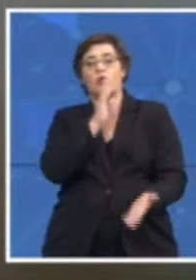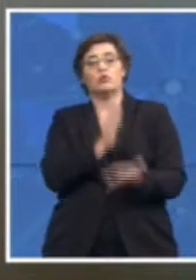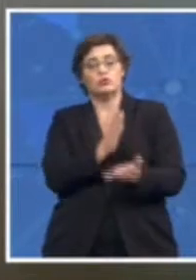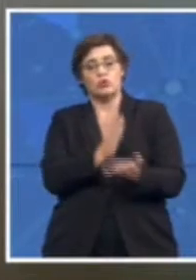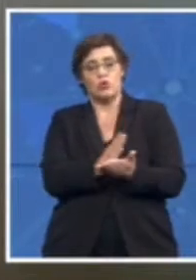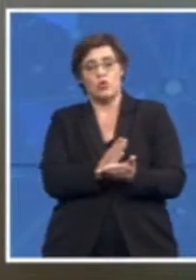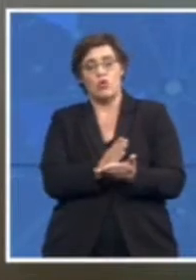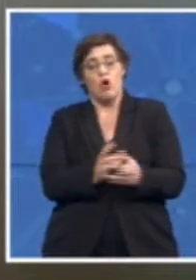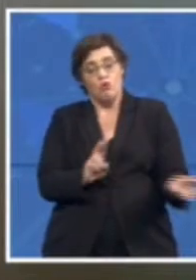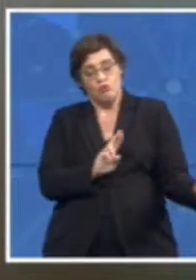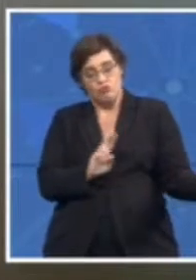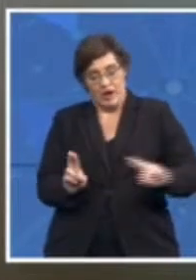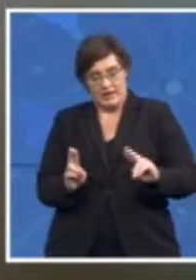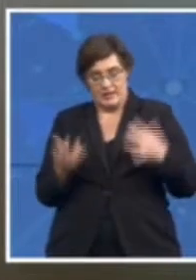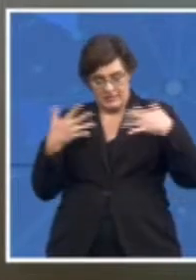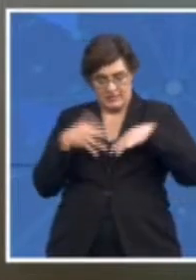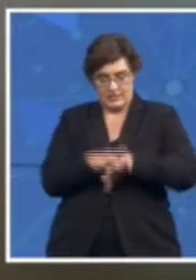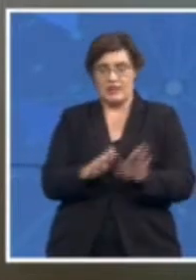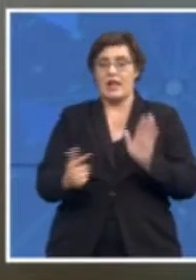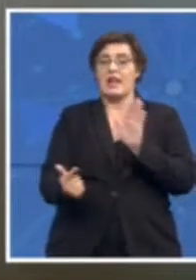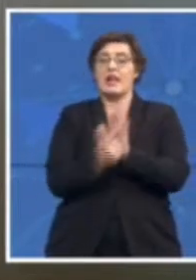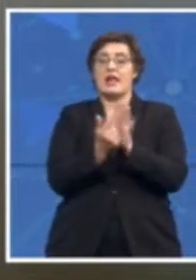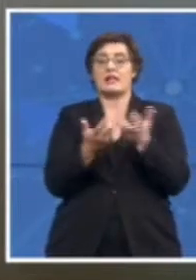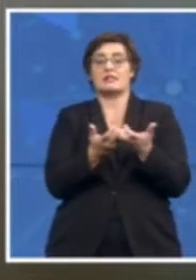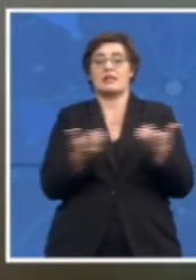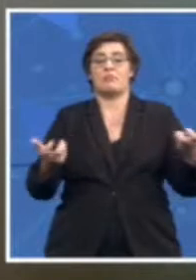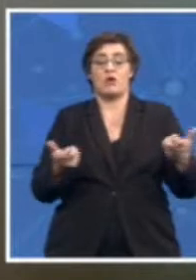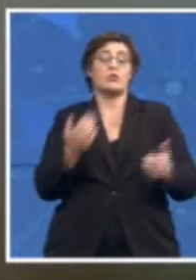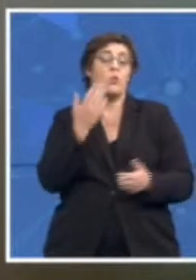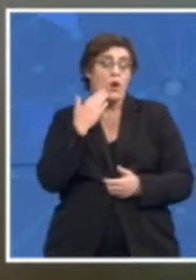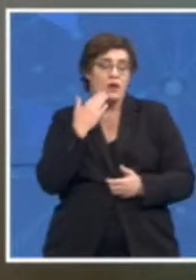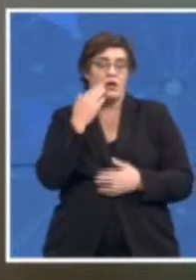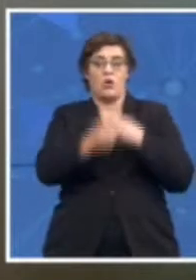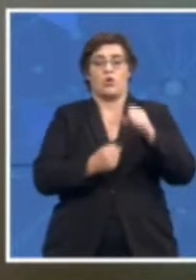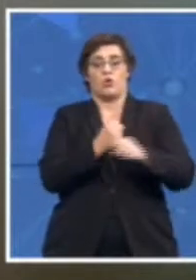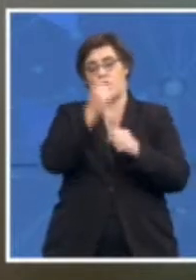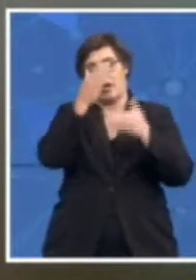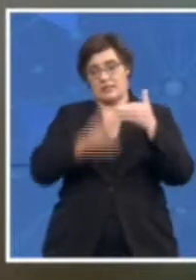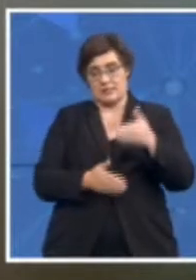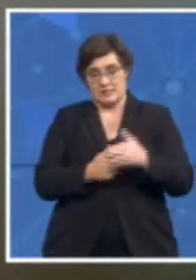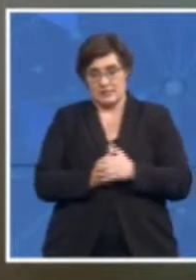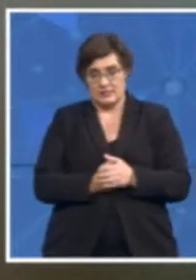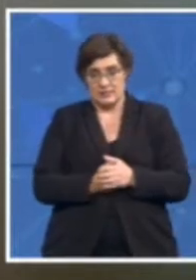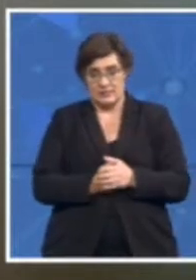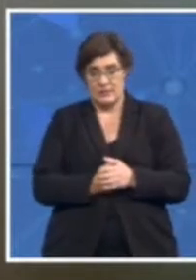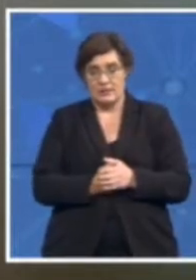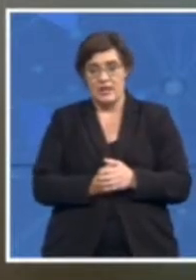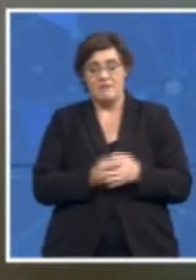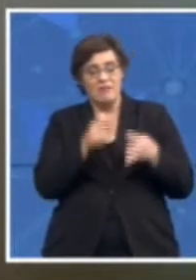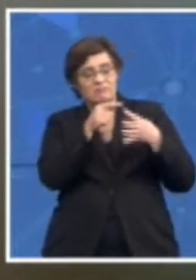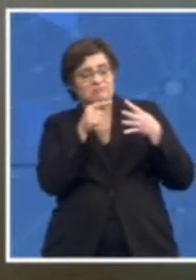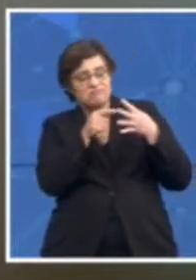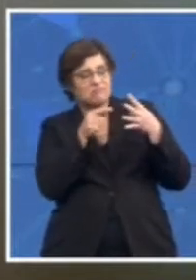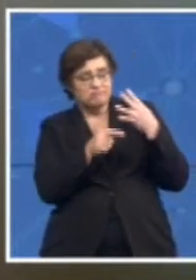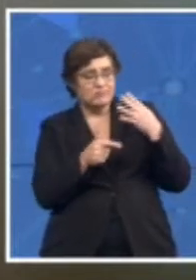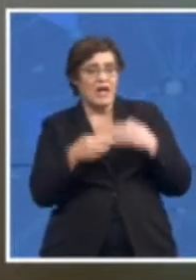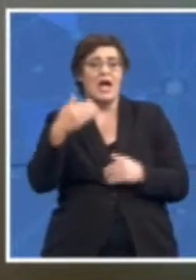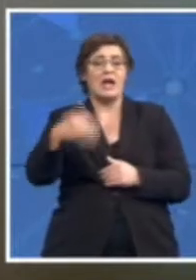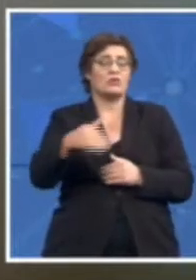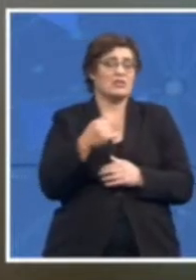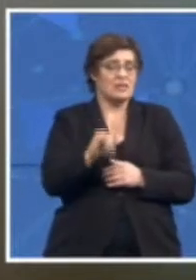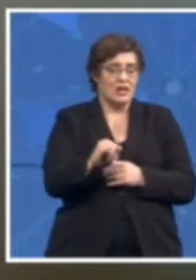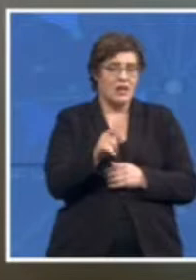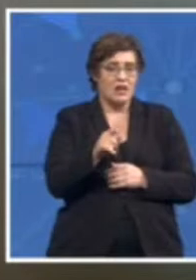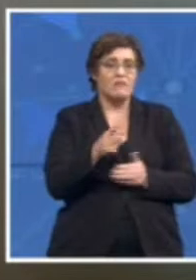separation by the end of this year. If there are certain matters that are still outstanding at that date, and I've indicated that there are